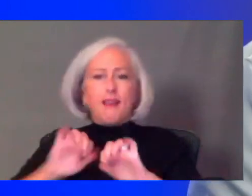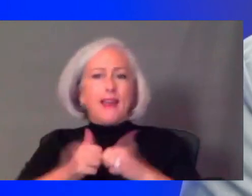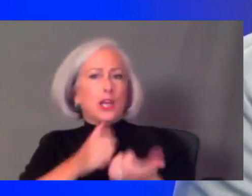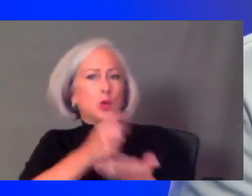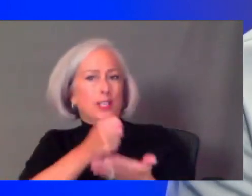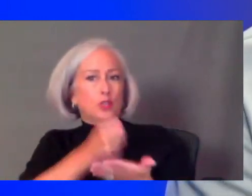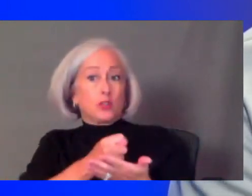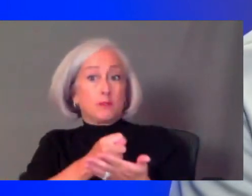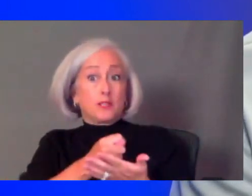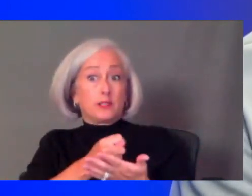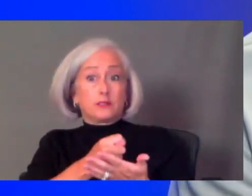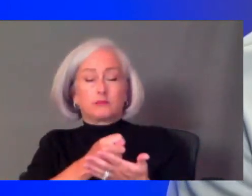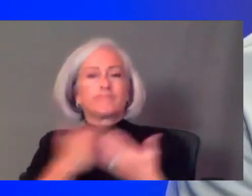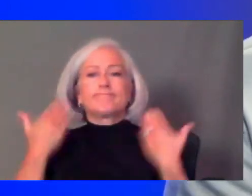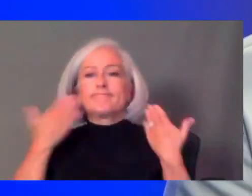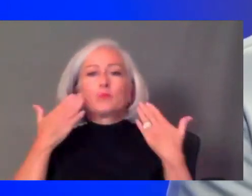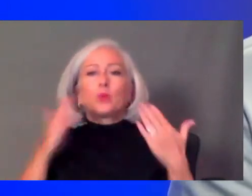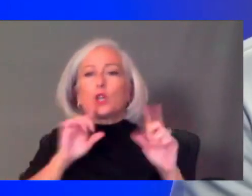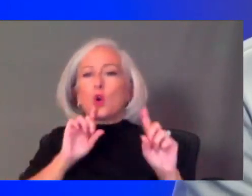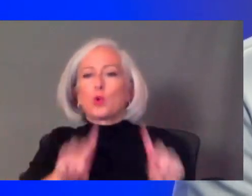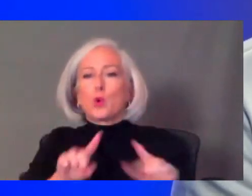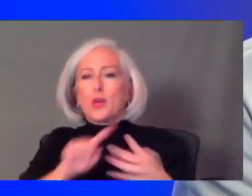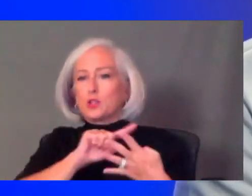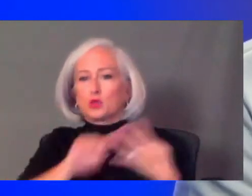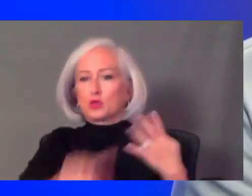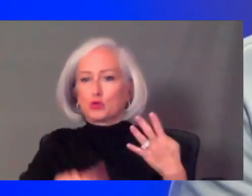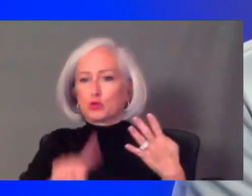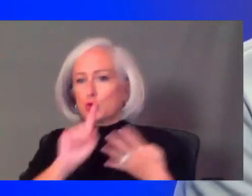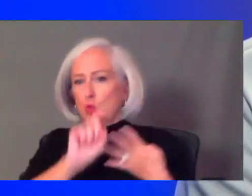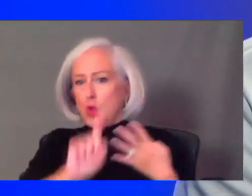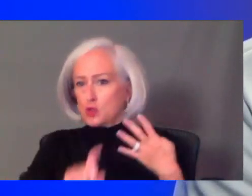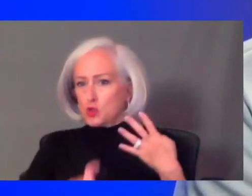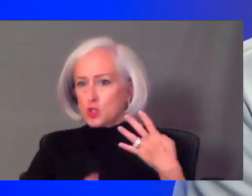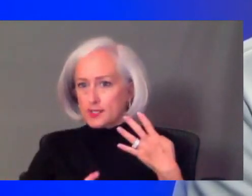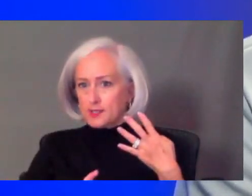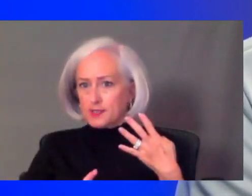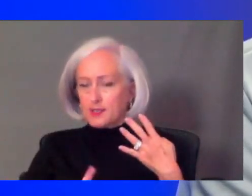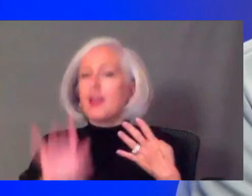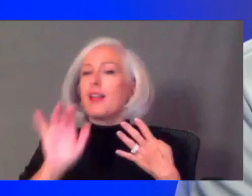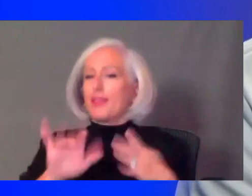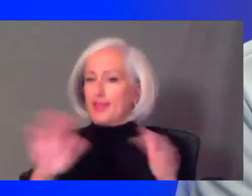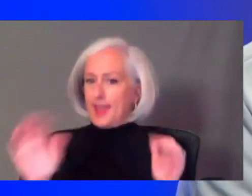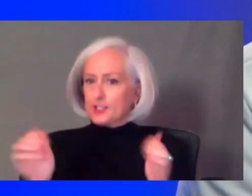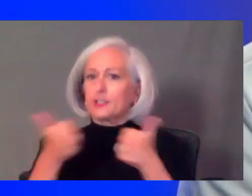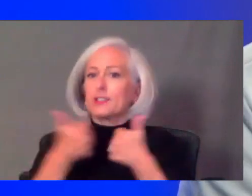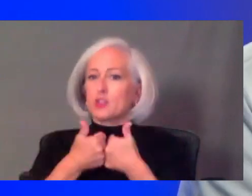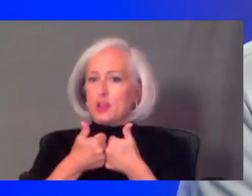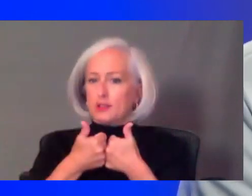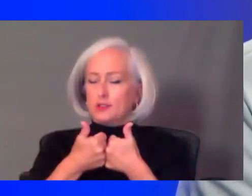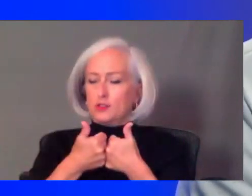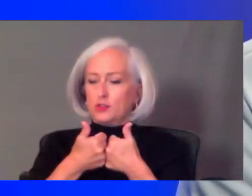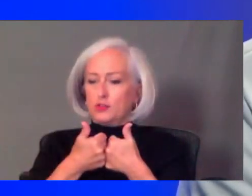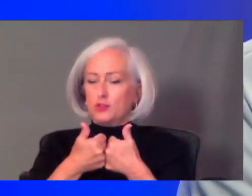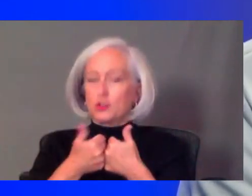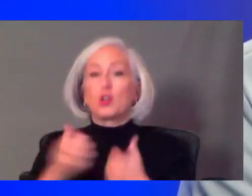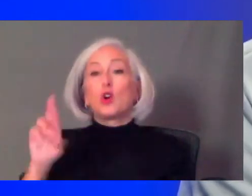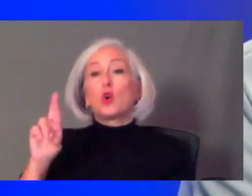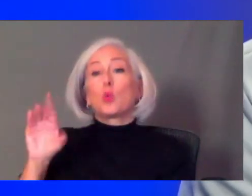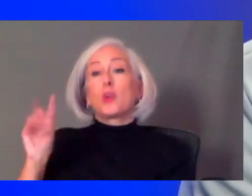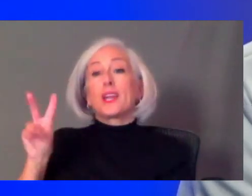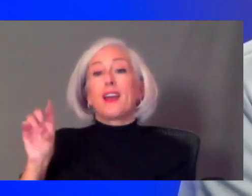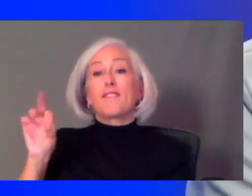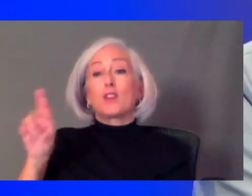approval. The idea behind here is, if you have fatigue, we're going to do a battery test for